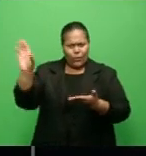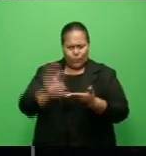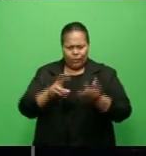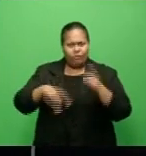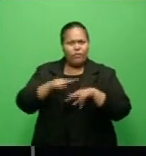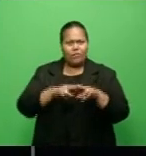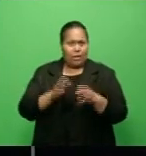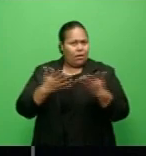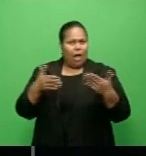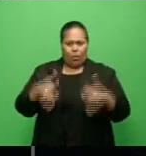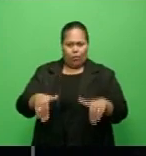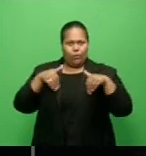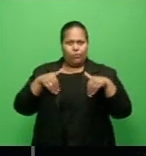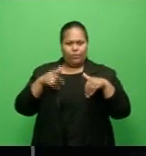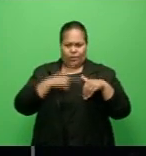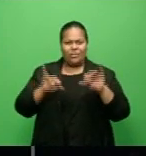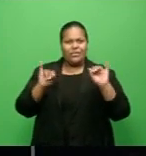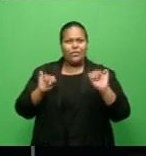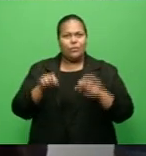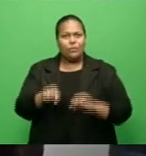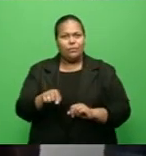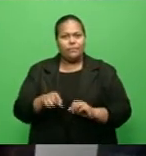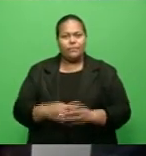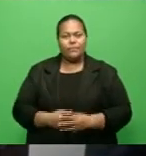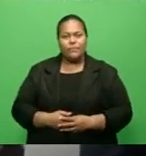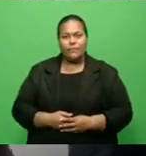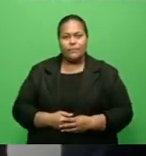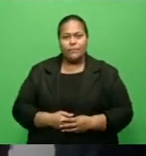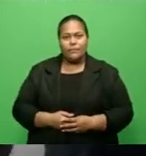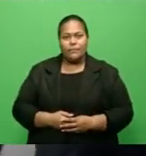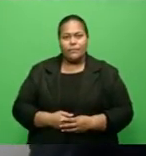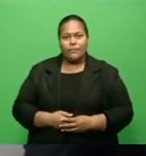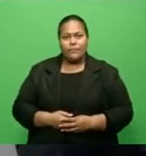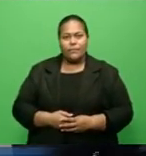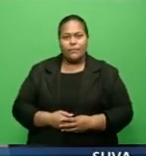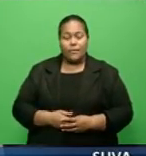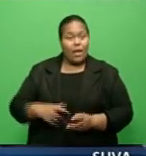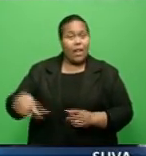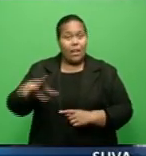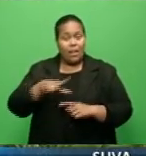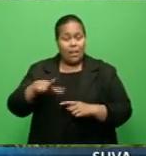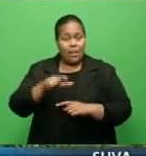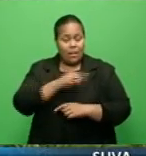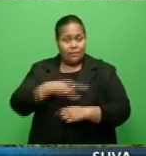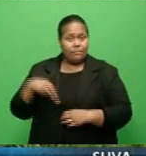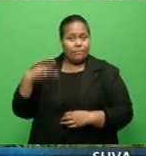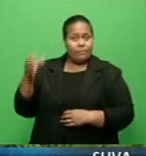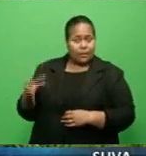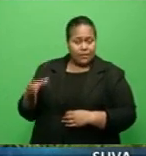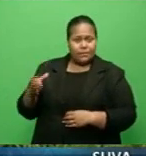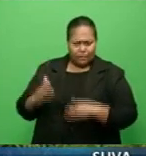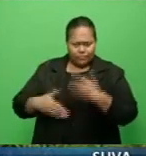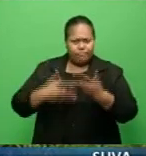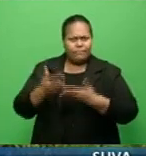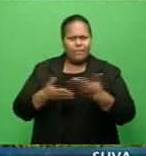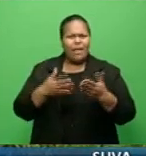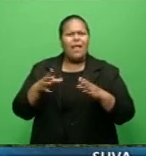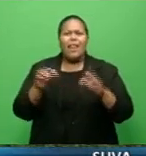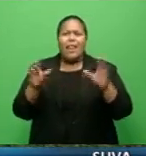Fiji. Sanyani Boyla has more. The Lands Minister says the only aim of the land bank is to